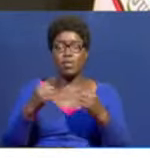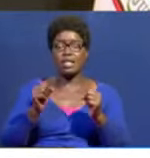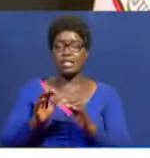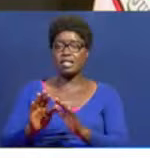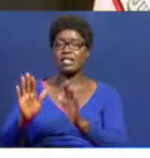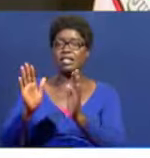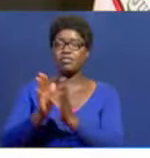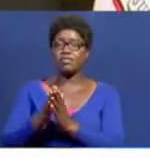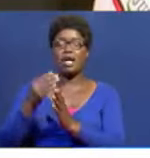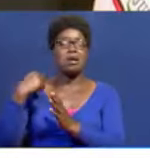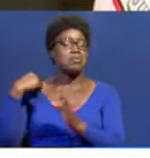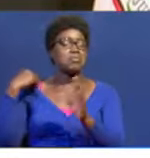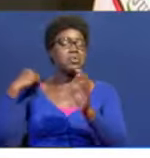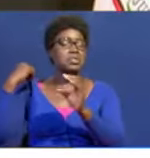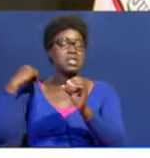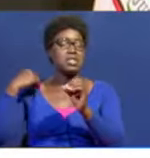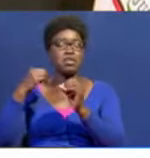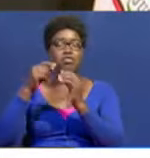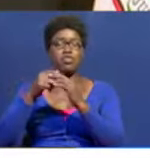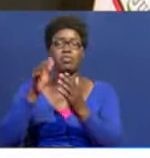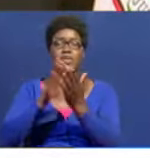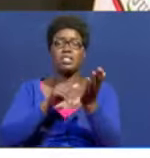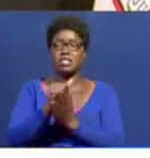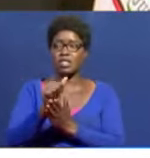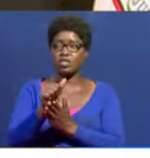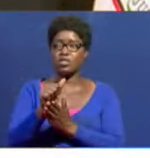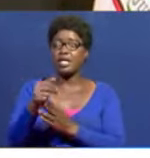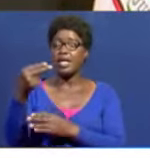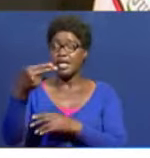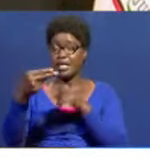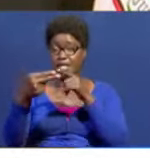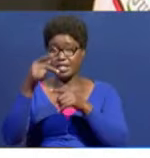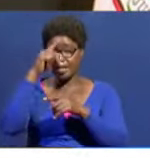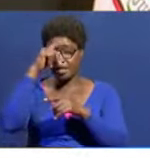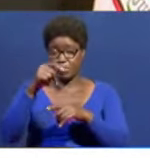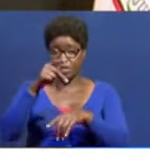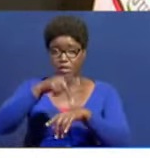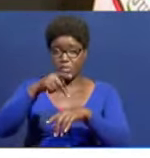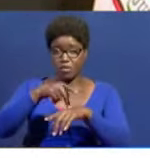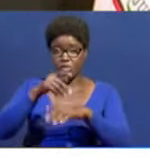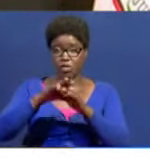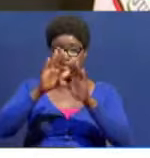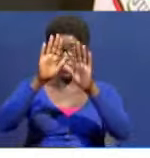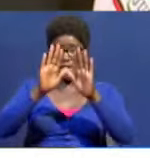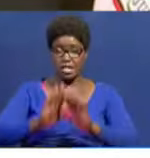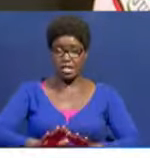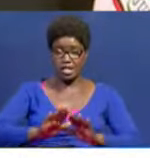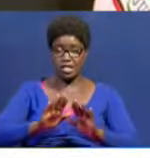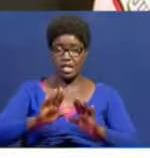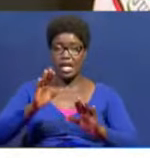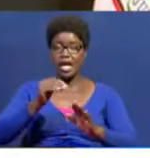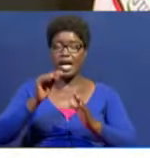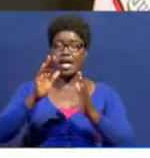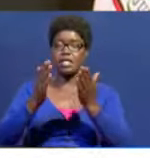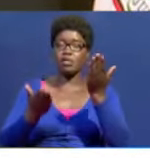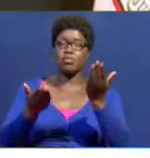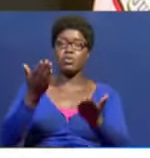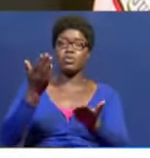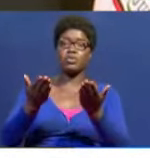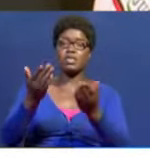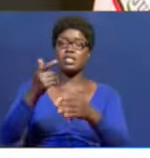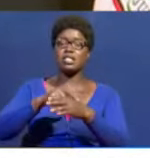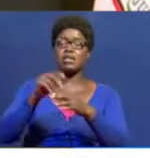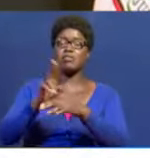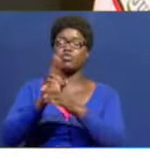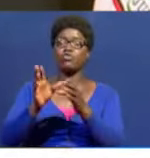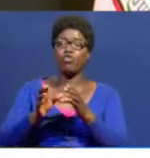behind involuntarily from destruction. H, respect the principles of necessity and proportionality during the